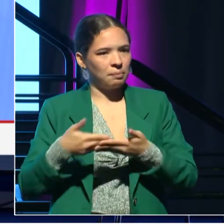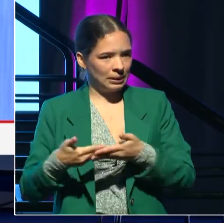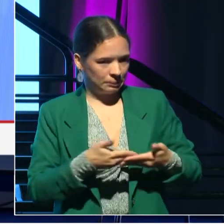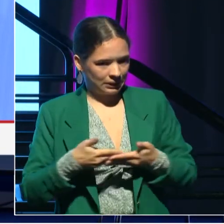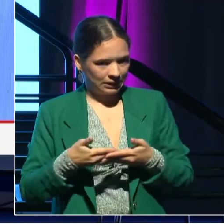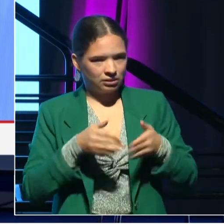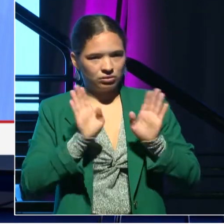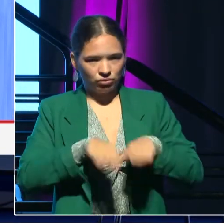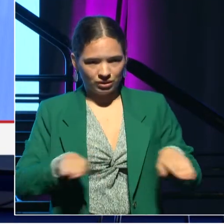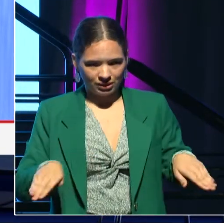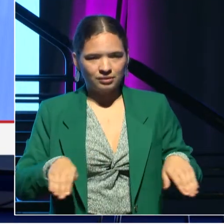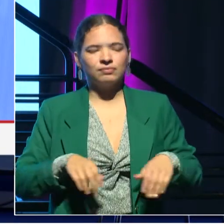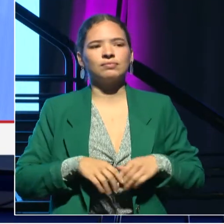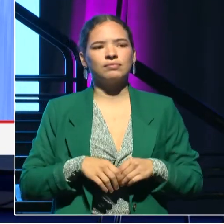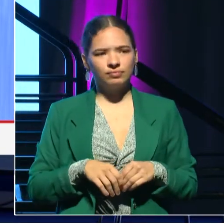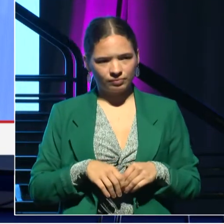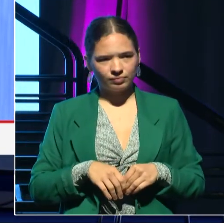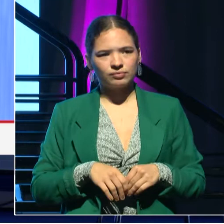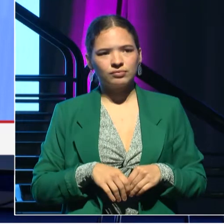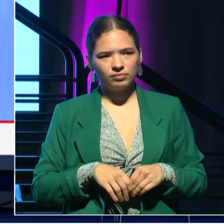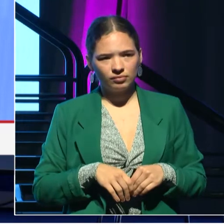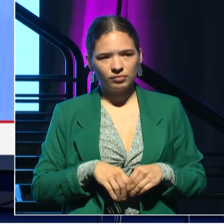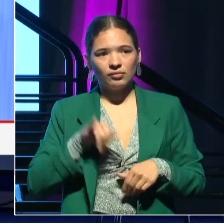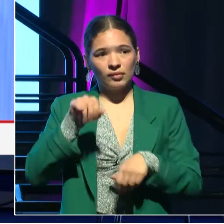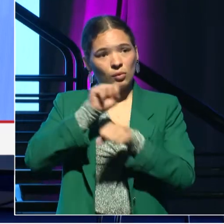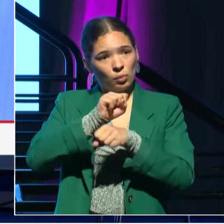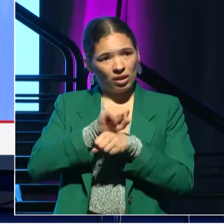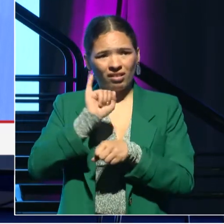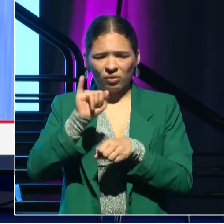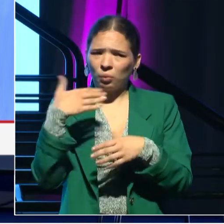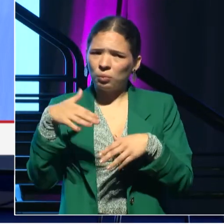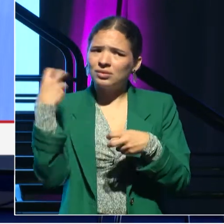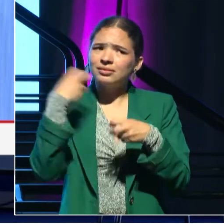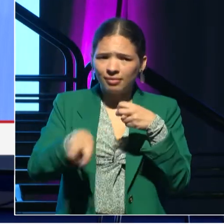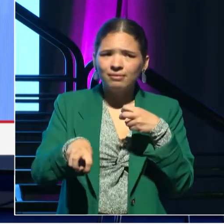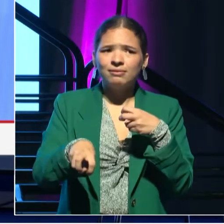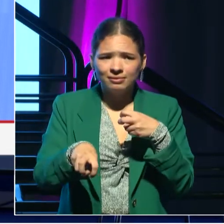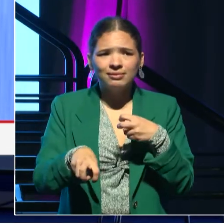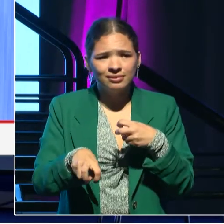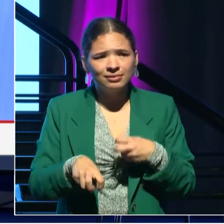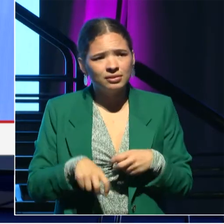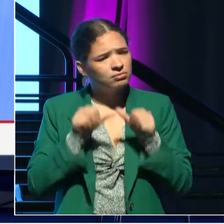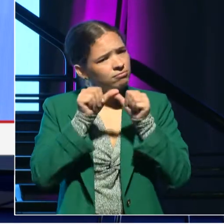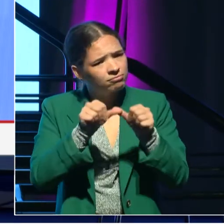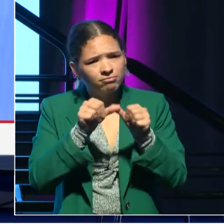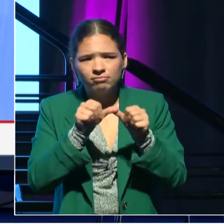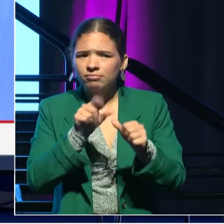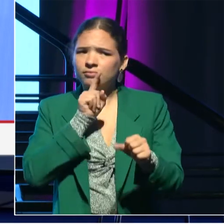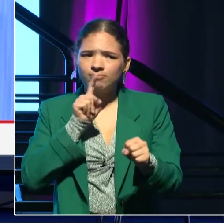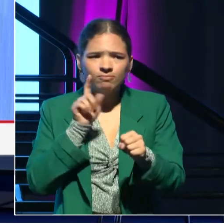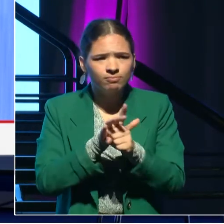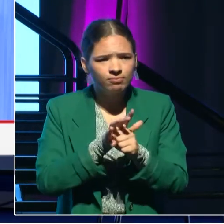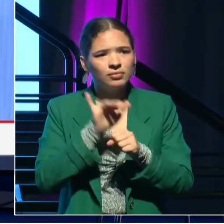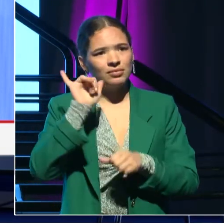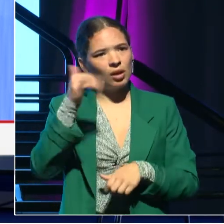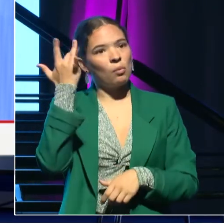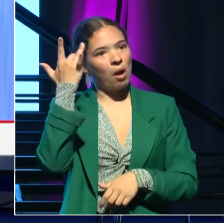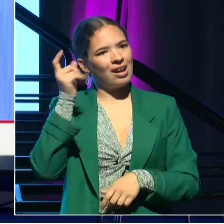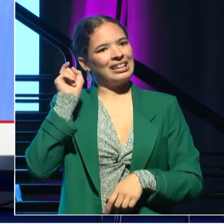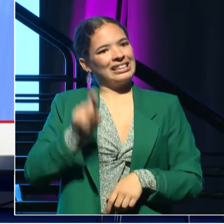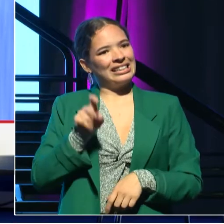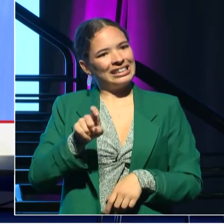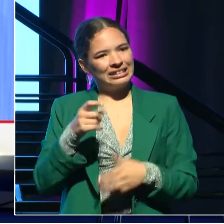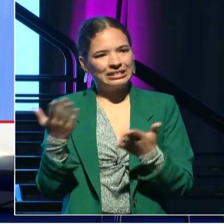be a long-term commitment because we know we need to attract more people to provide health care